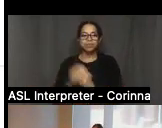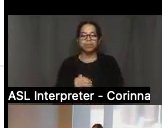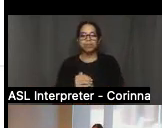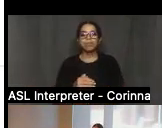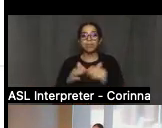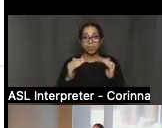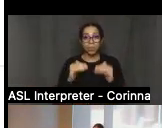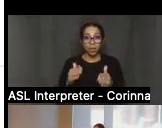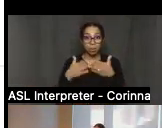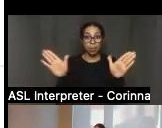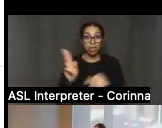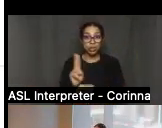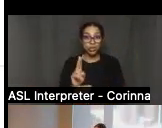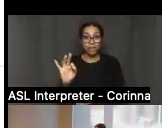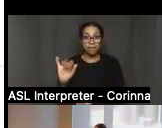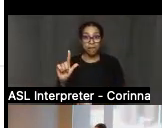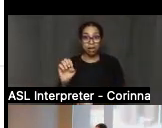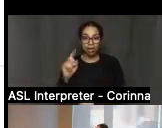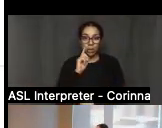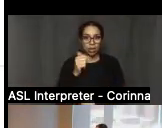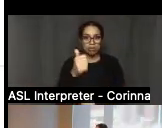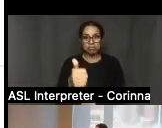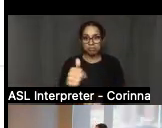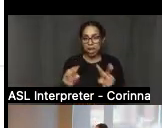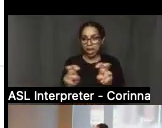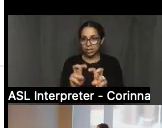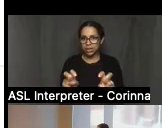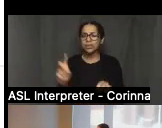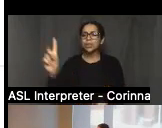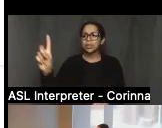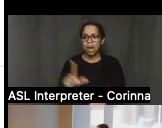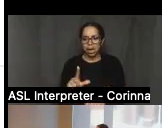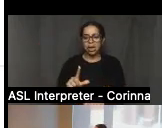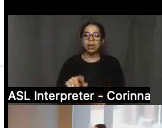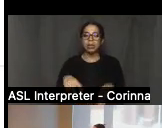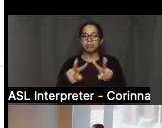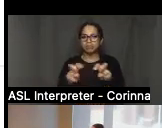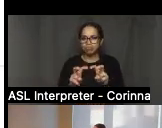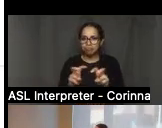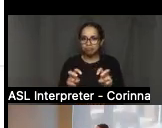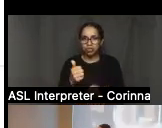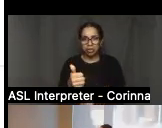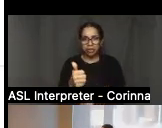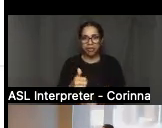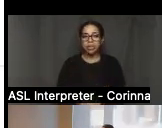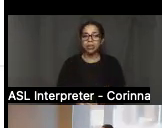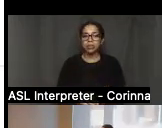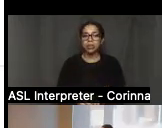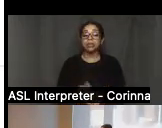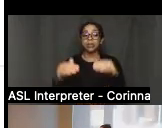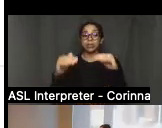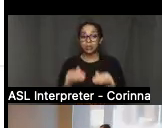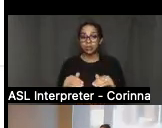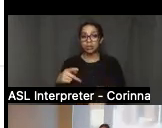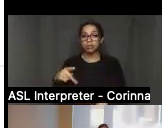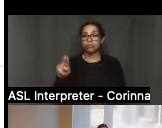own analysis, you can download a public data set and do some analysis on your own. We also have some profiles by